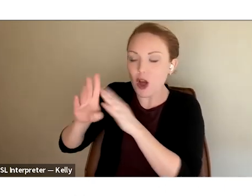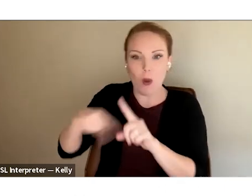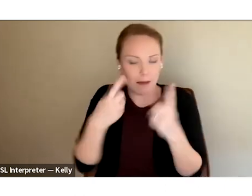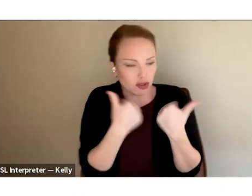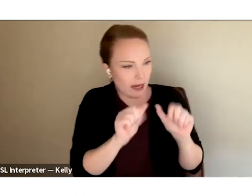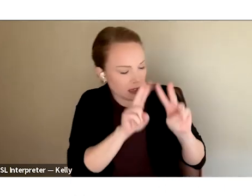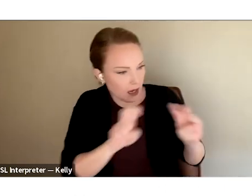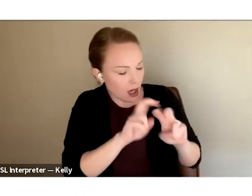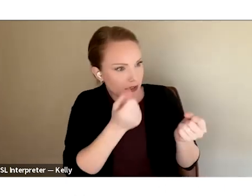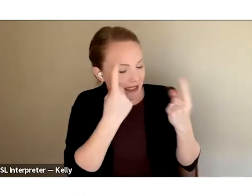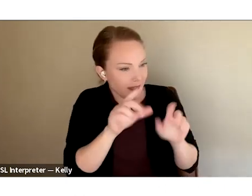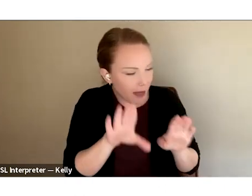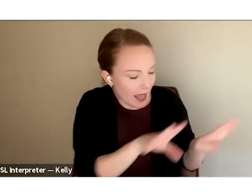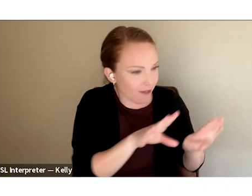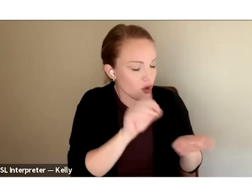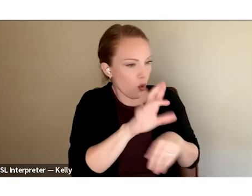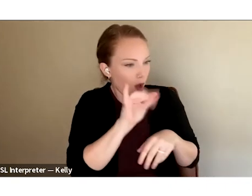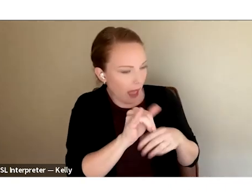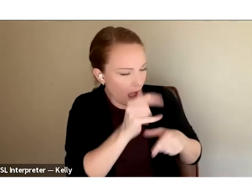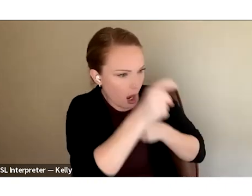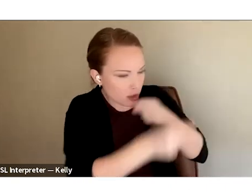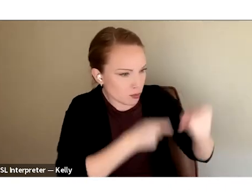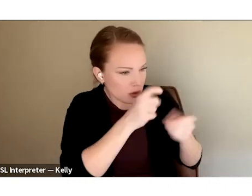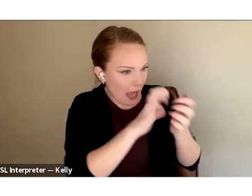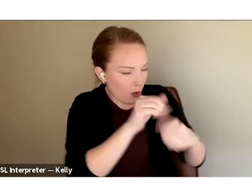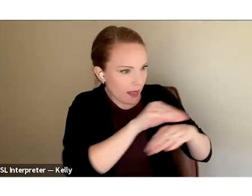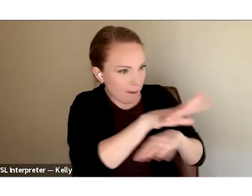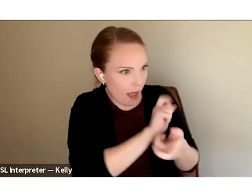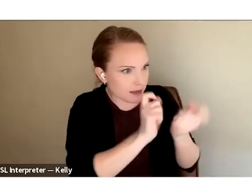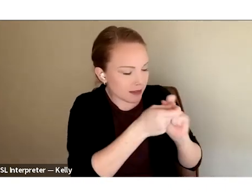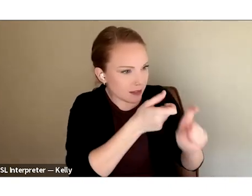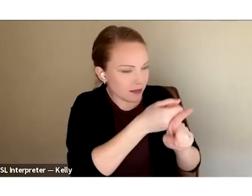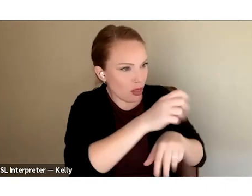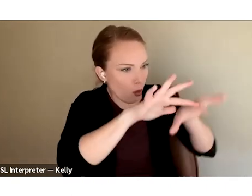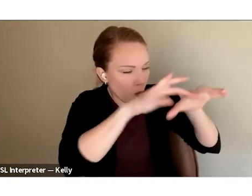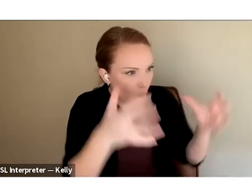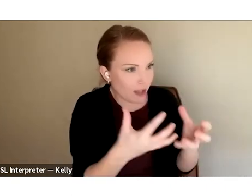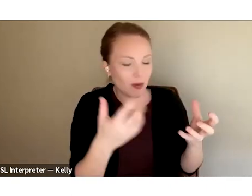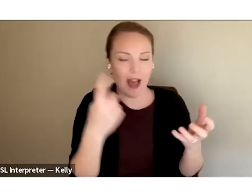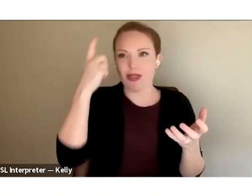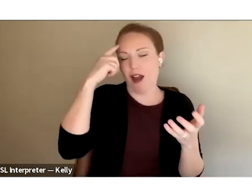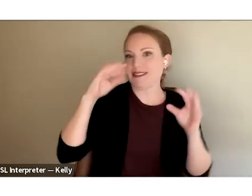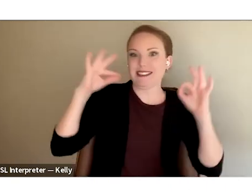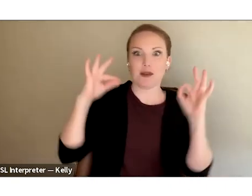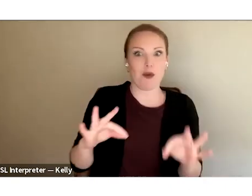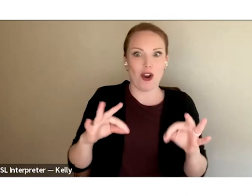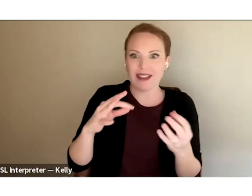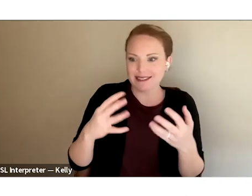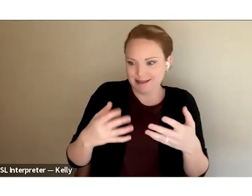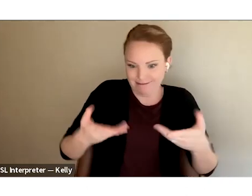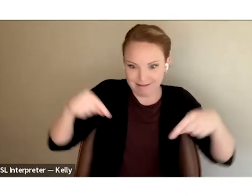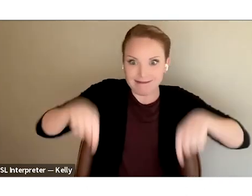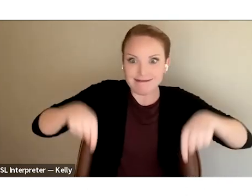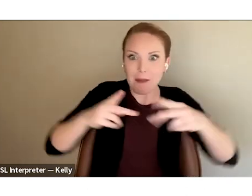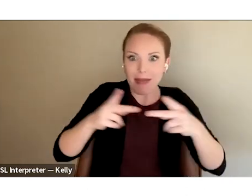that contribution to the world. So I said, what better place to demonstrate creative media